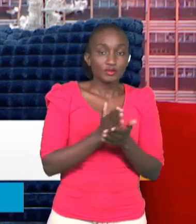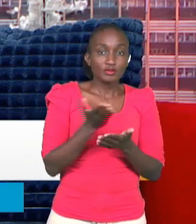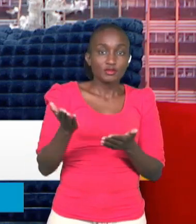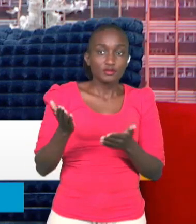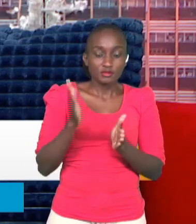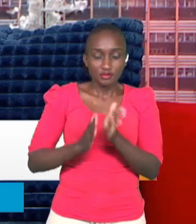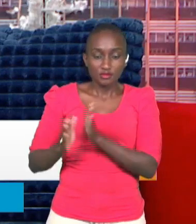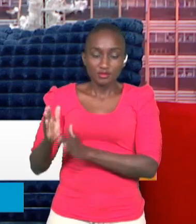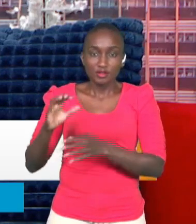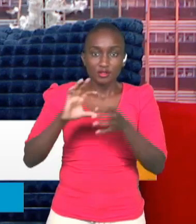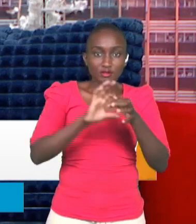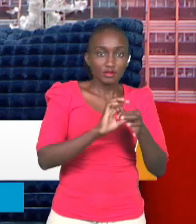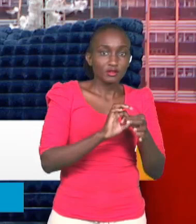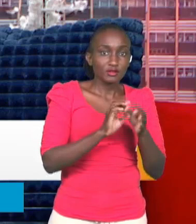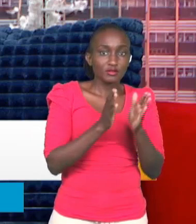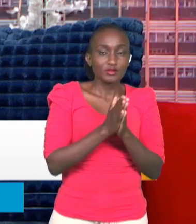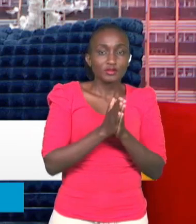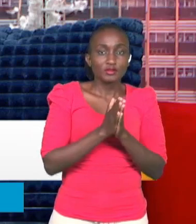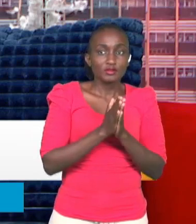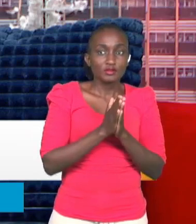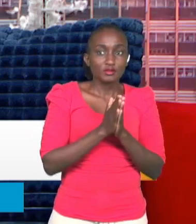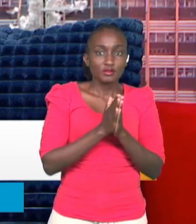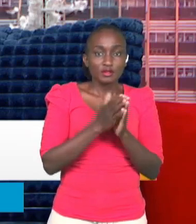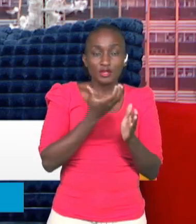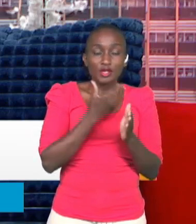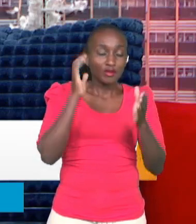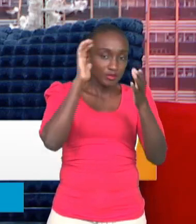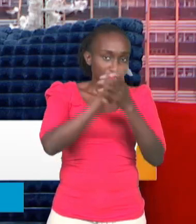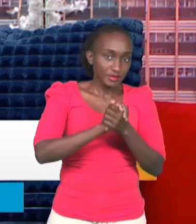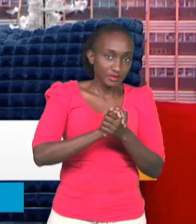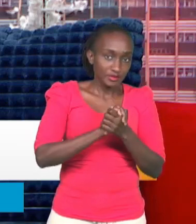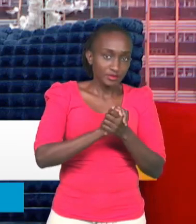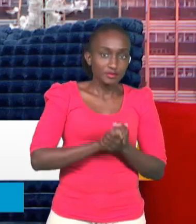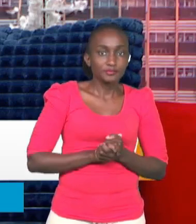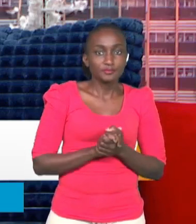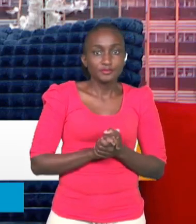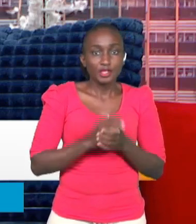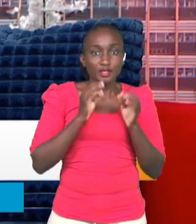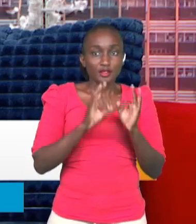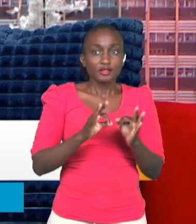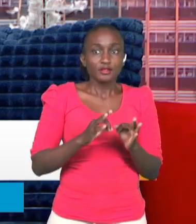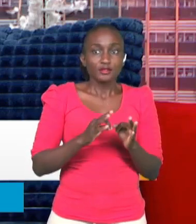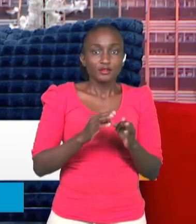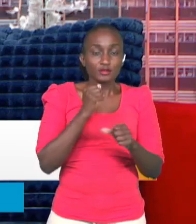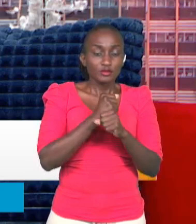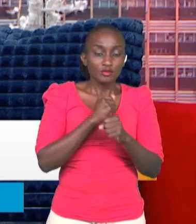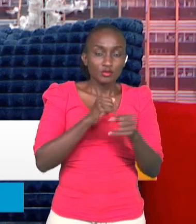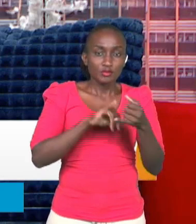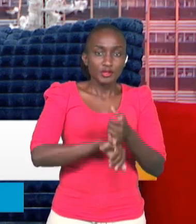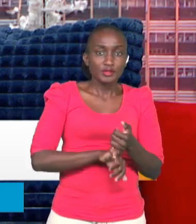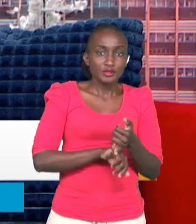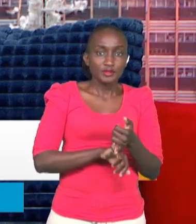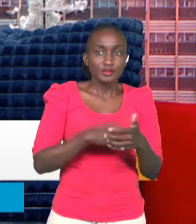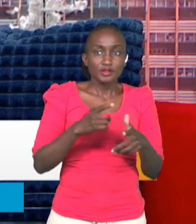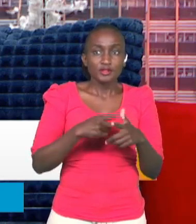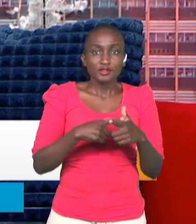procedures are aligned to what our beliefs are. Okay. So that if you are to conduct a marriage, mm-hmm. you have